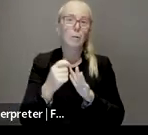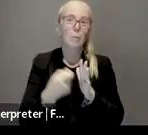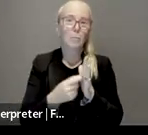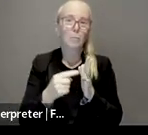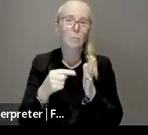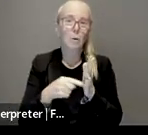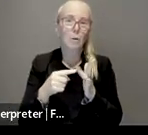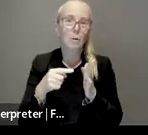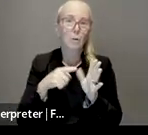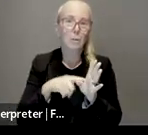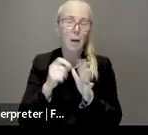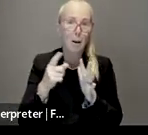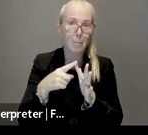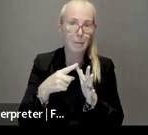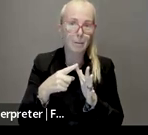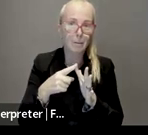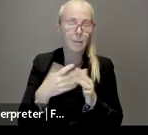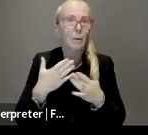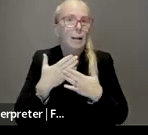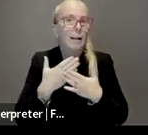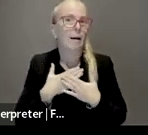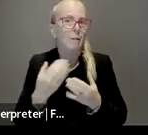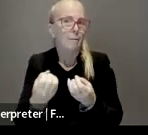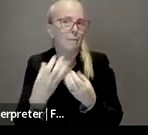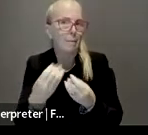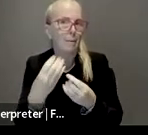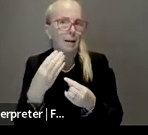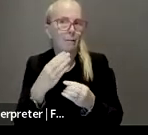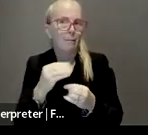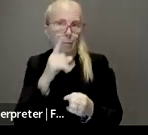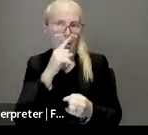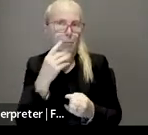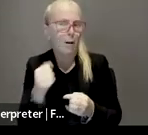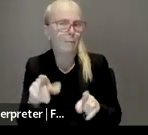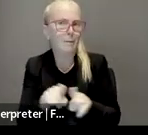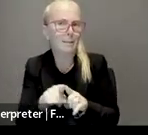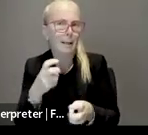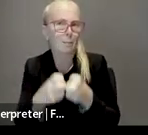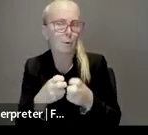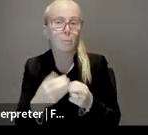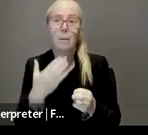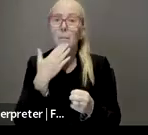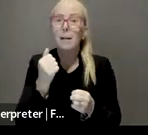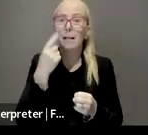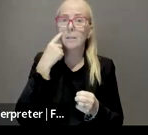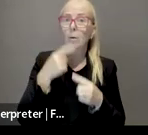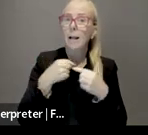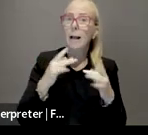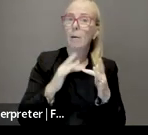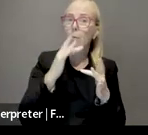problem. Join the waitlist on our website to receive the latest updates on our product developments. Thank